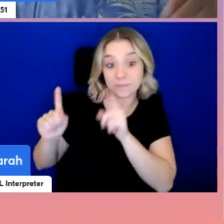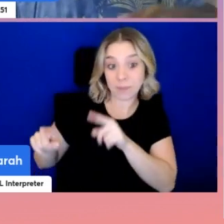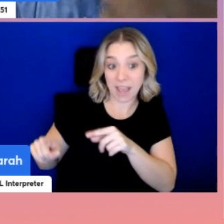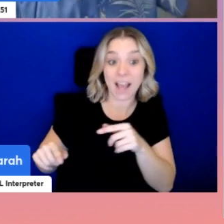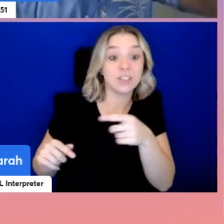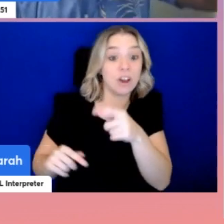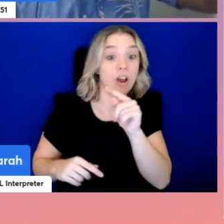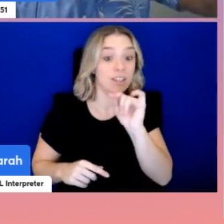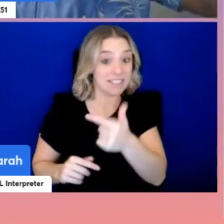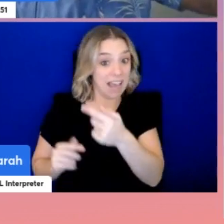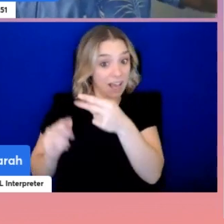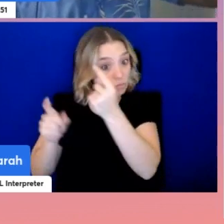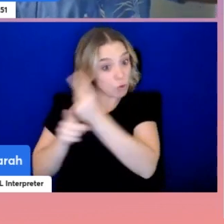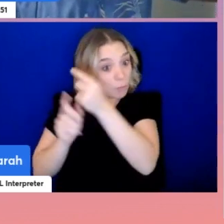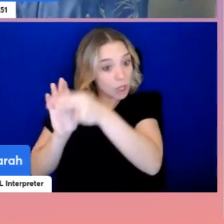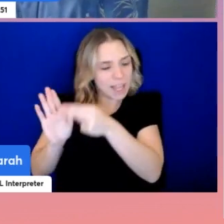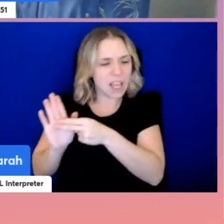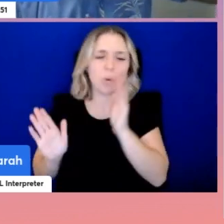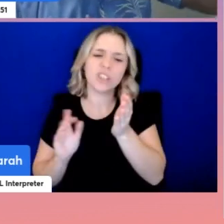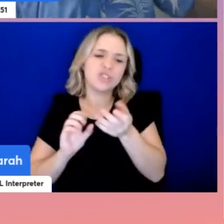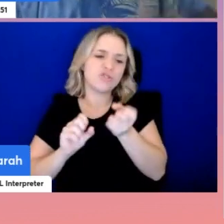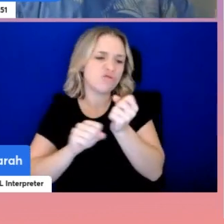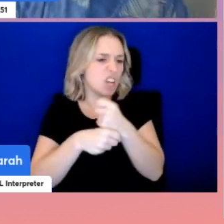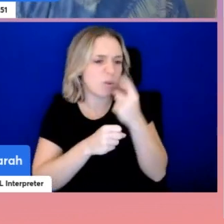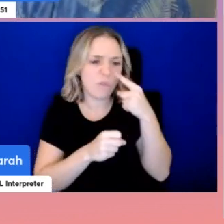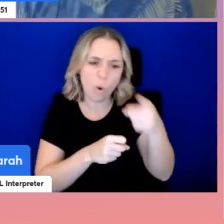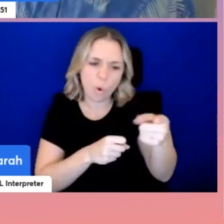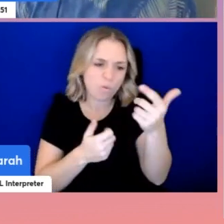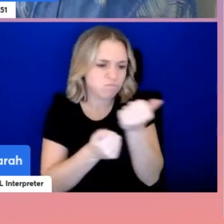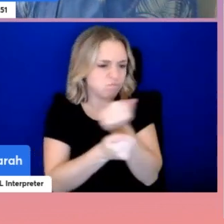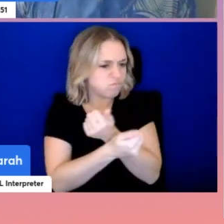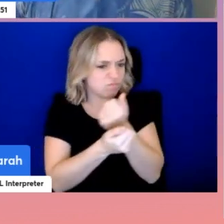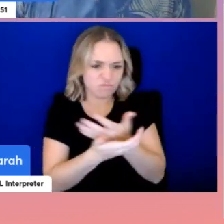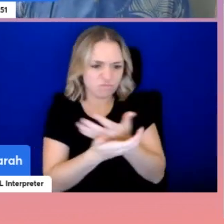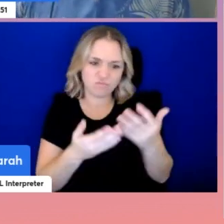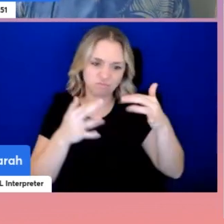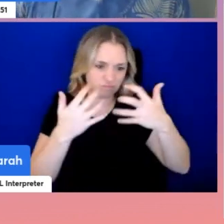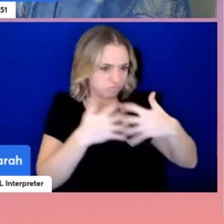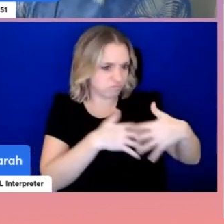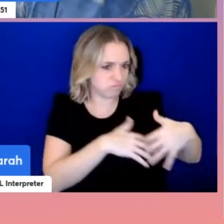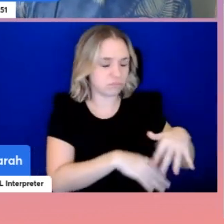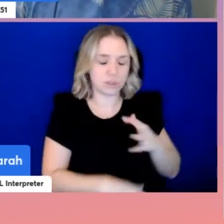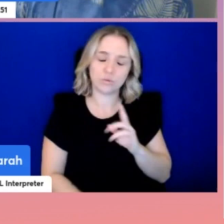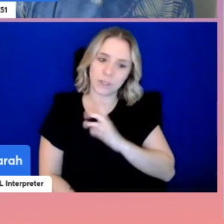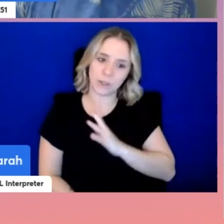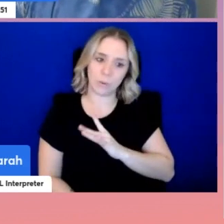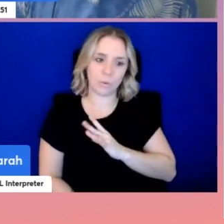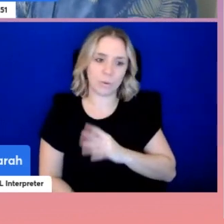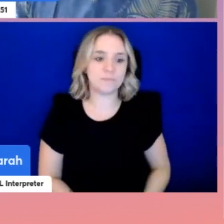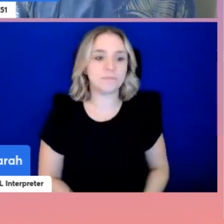are all the breaking changes, here are the new features, here are the bug fixes, that kind of thing. That's super cool.